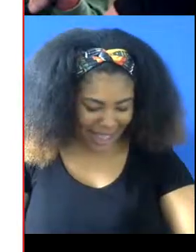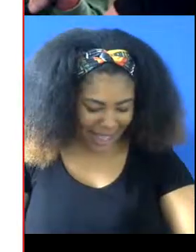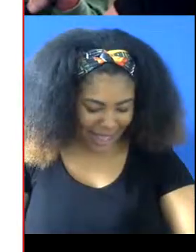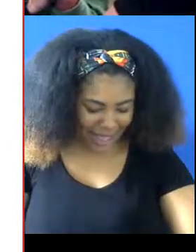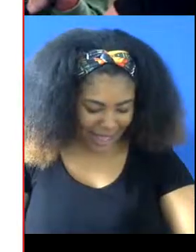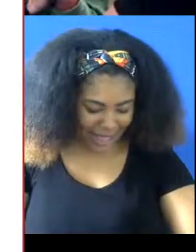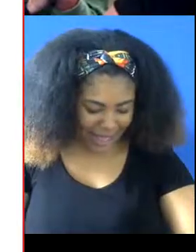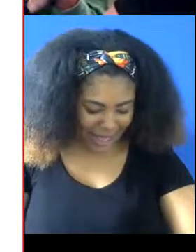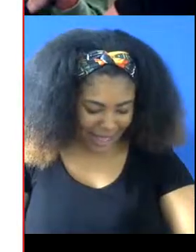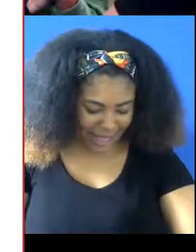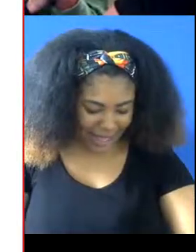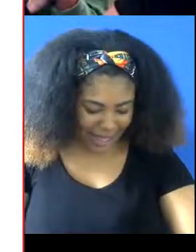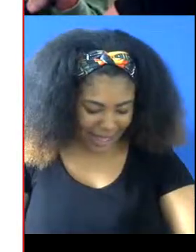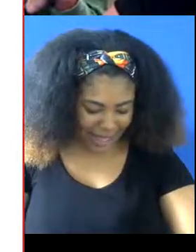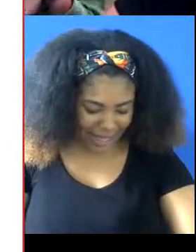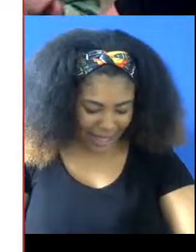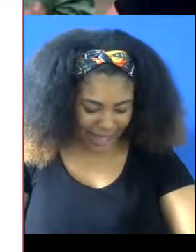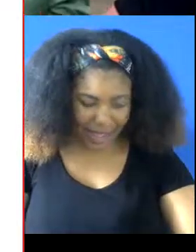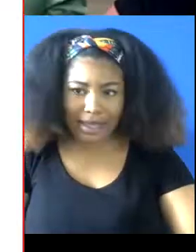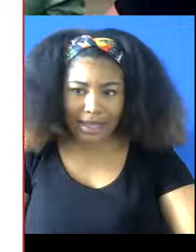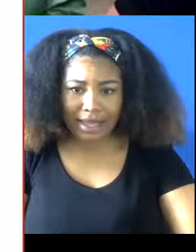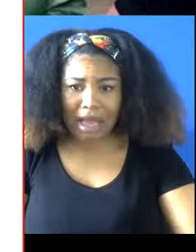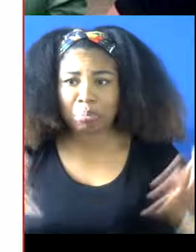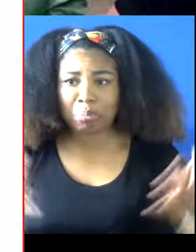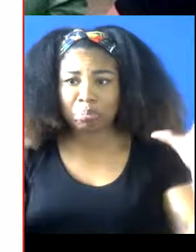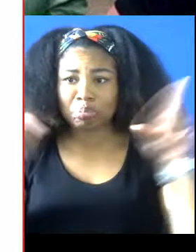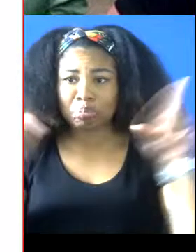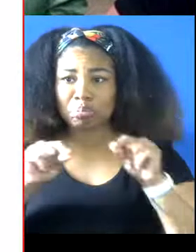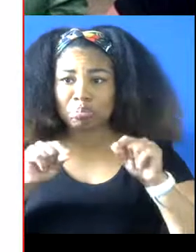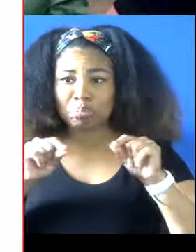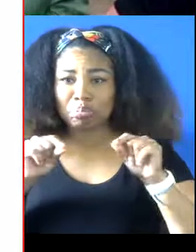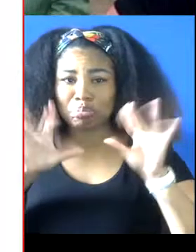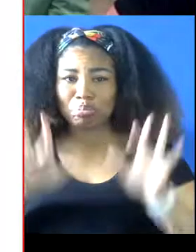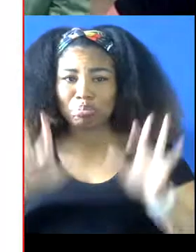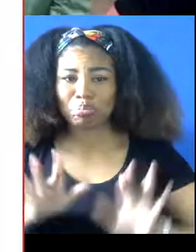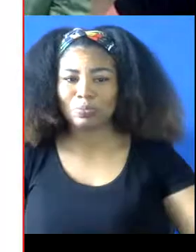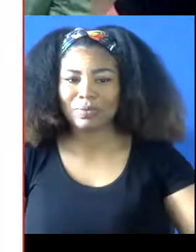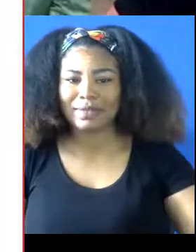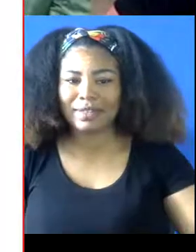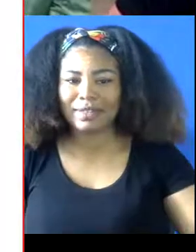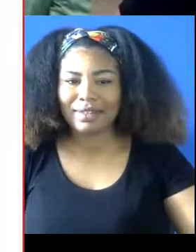where are we? What happened to our screen?